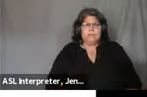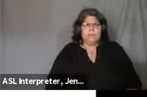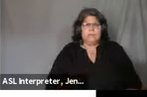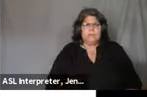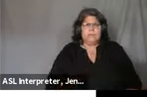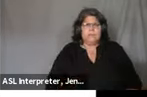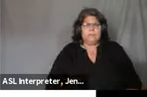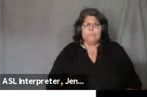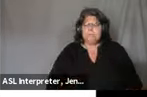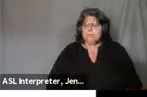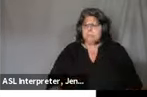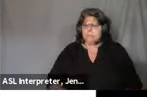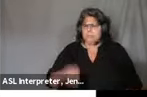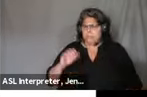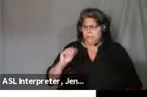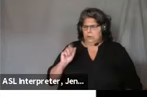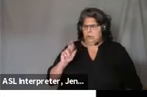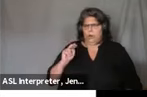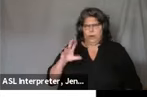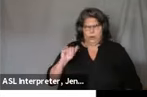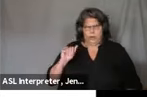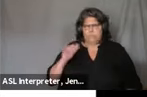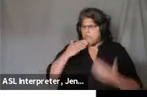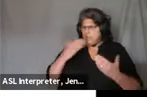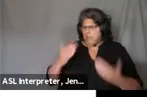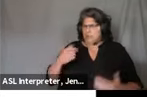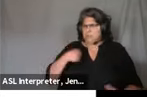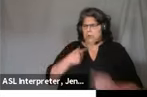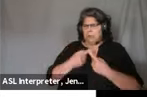Yeah, thanks. This is Arnica from Caltrans.